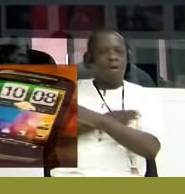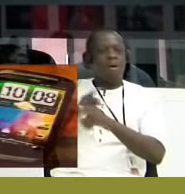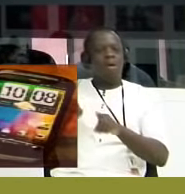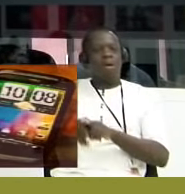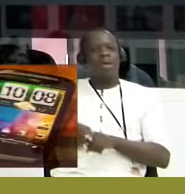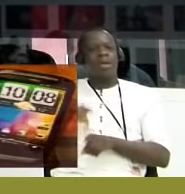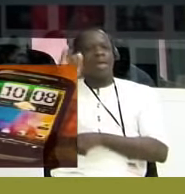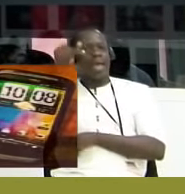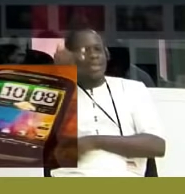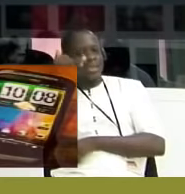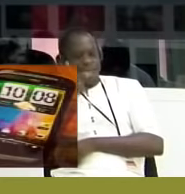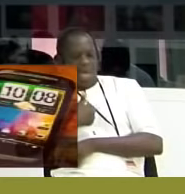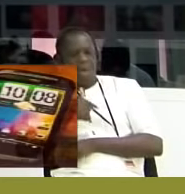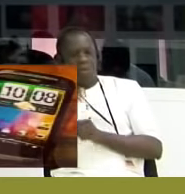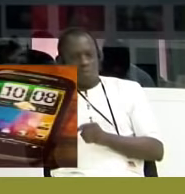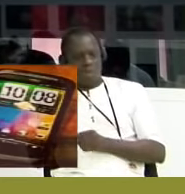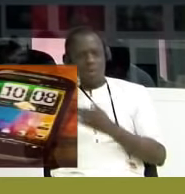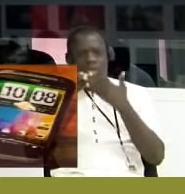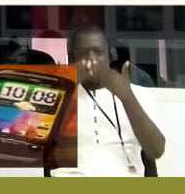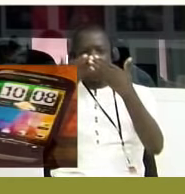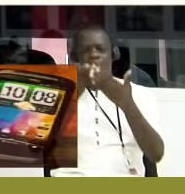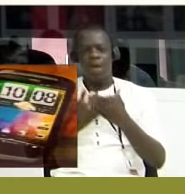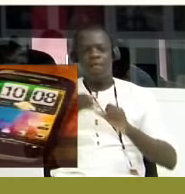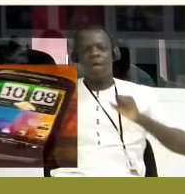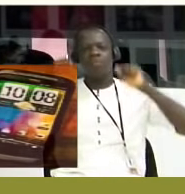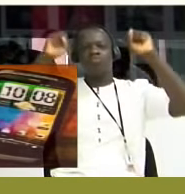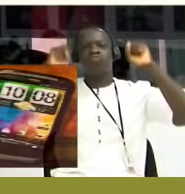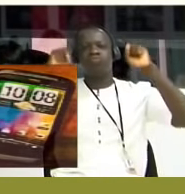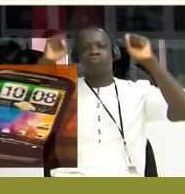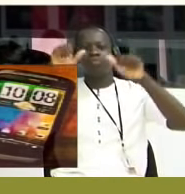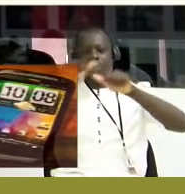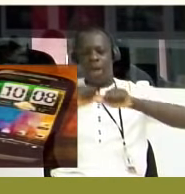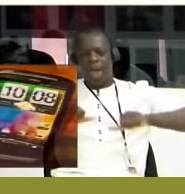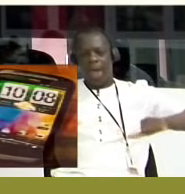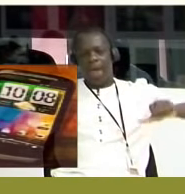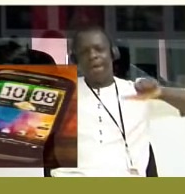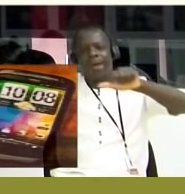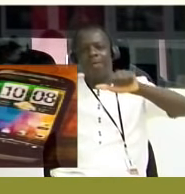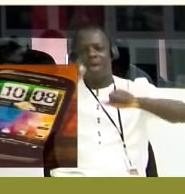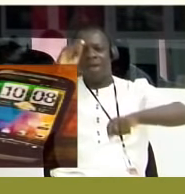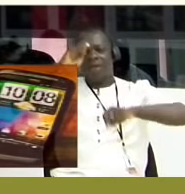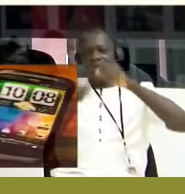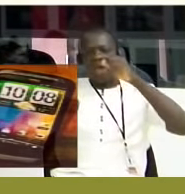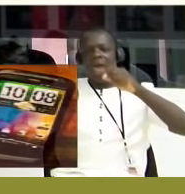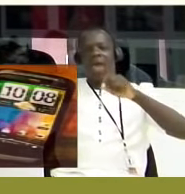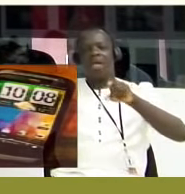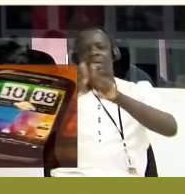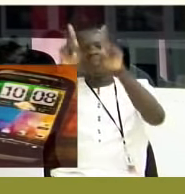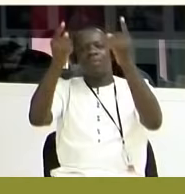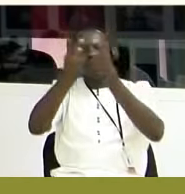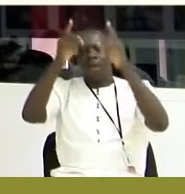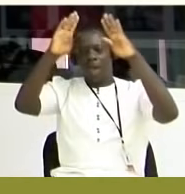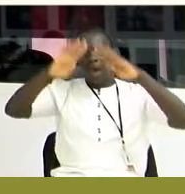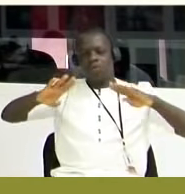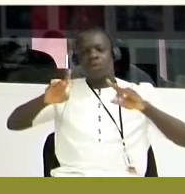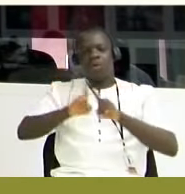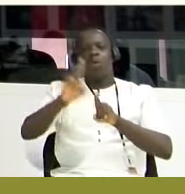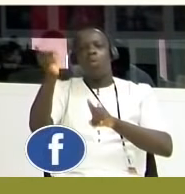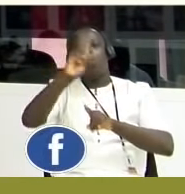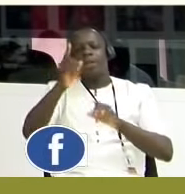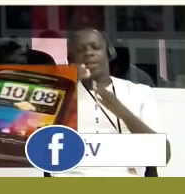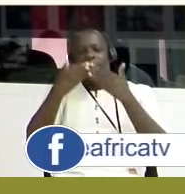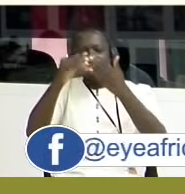but around the fire service. What were you told about that particular incident? That some students